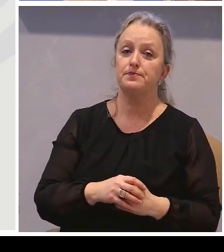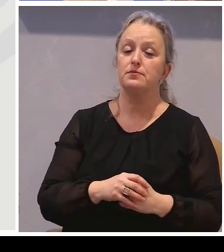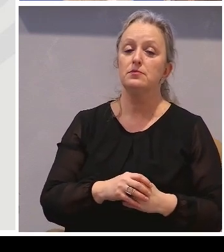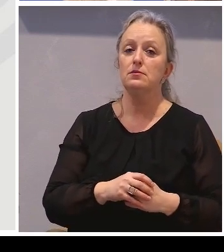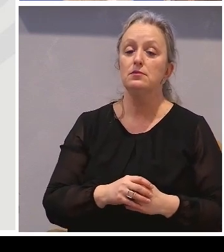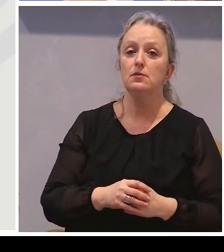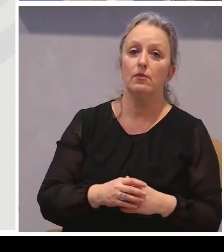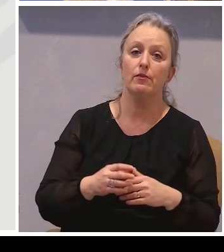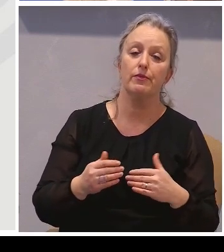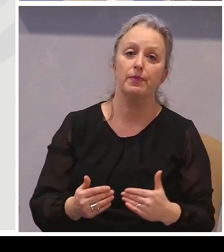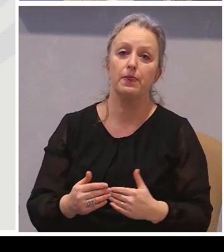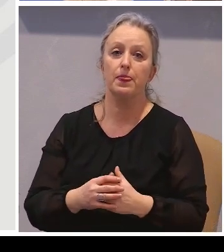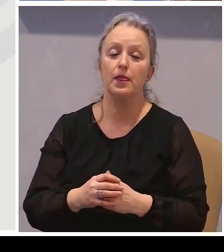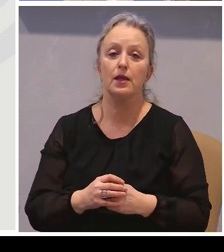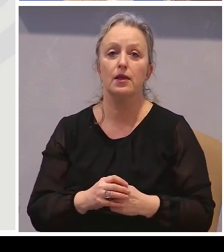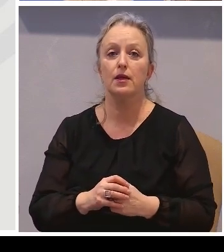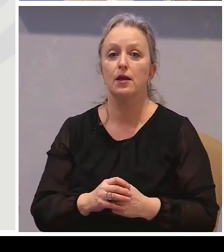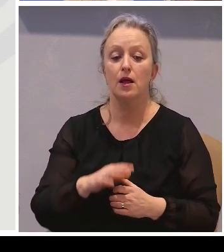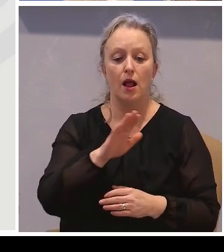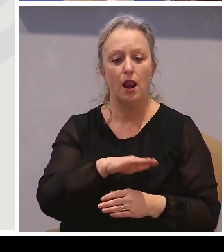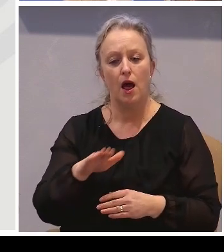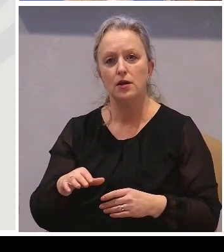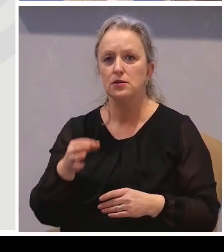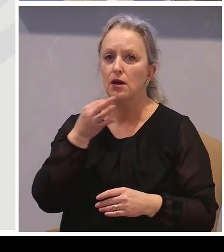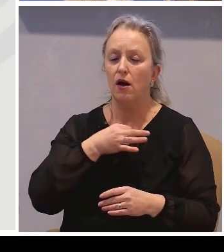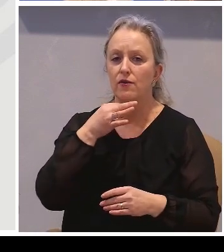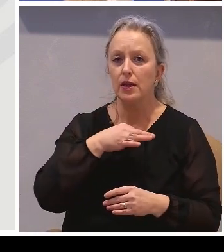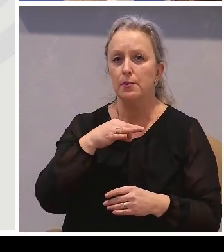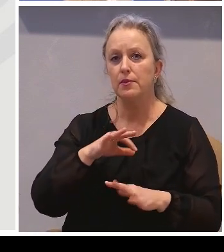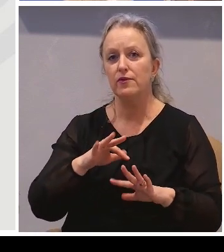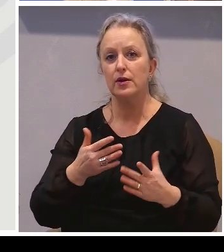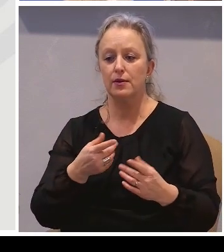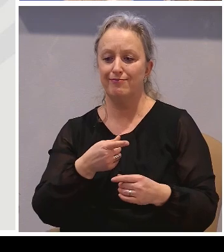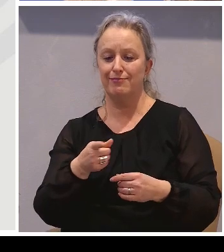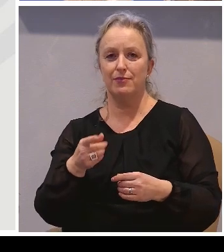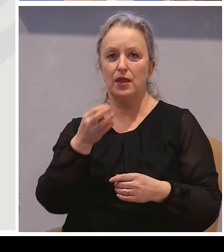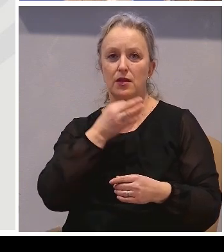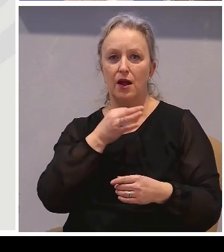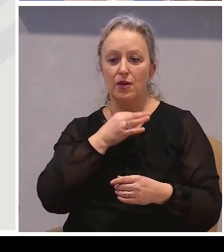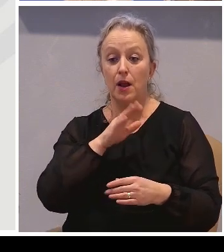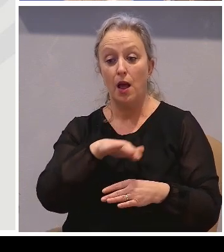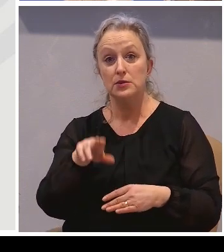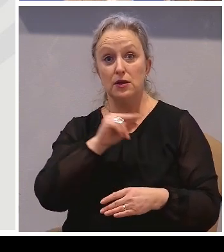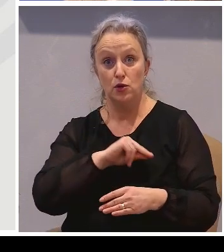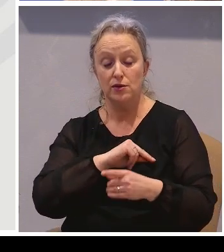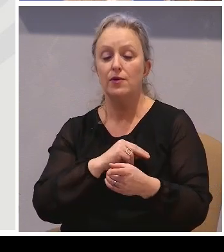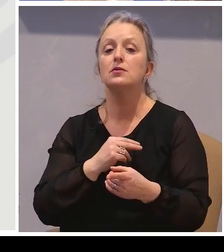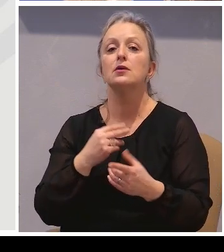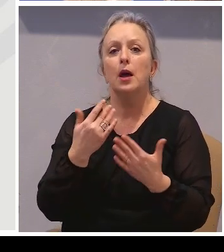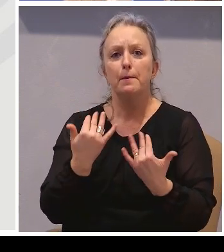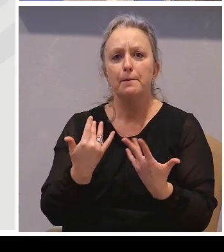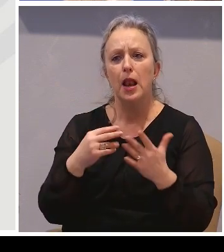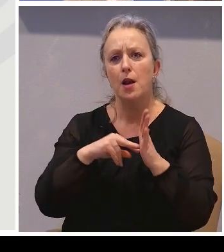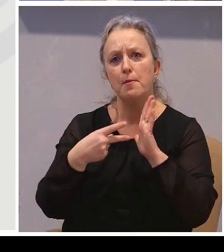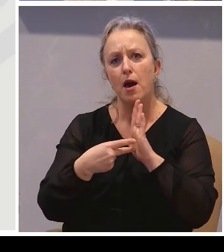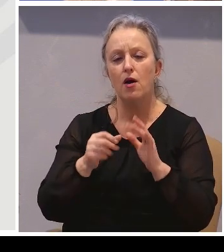Nüüd, millal see laste ravimite või ütleme, nende ravimite, mida lastel kasutama hakatakse, et millal seda